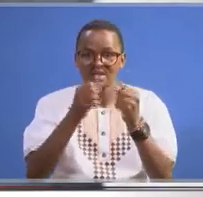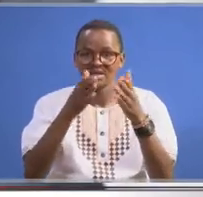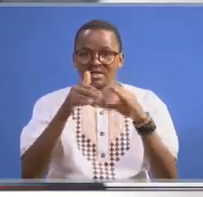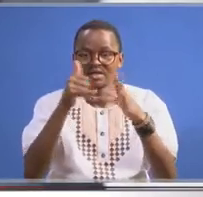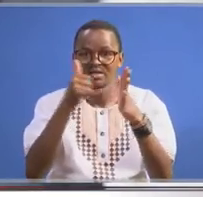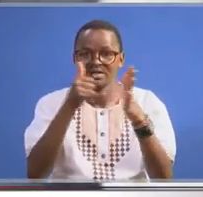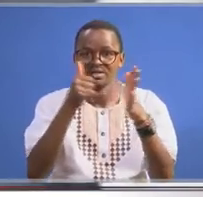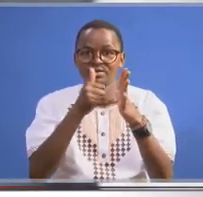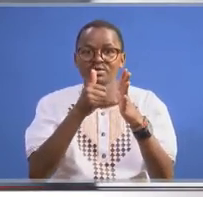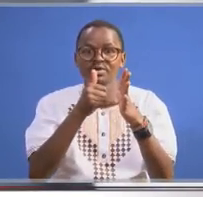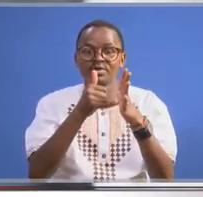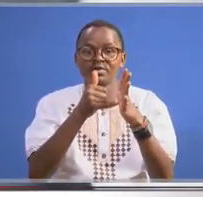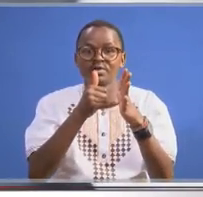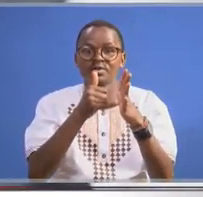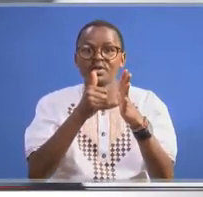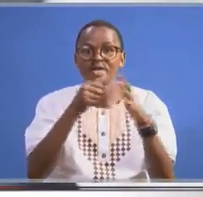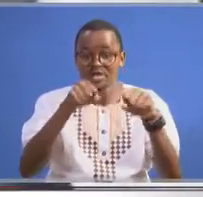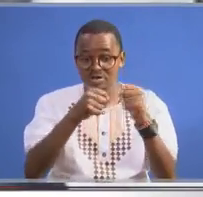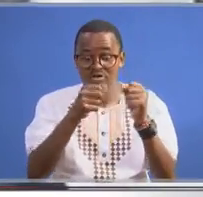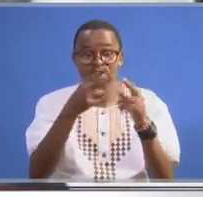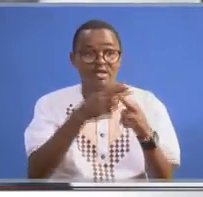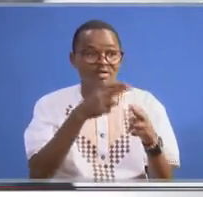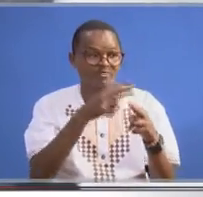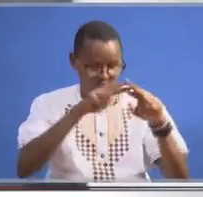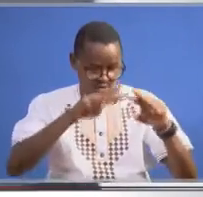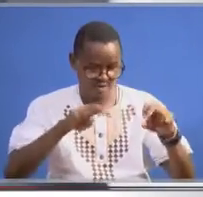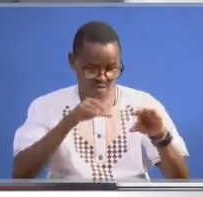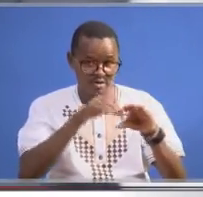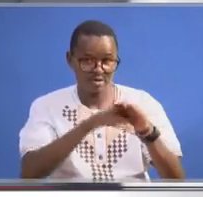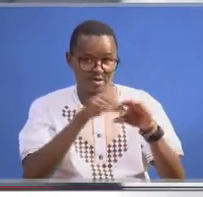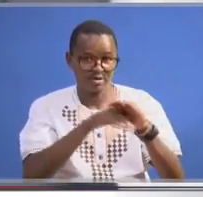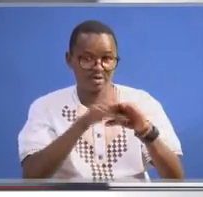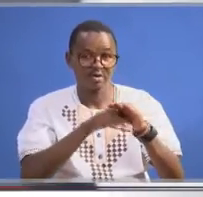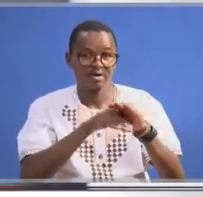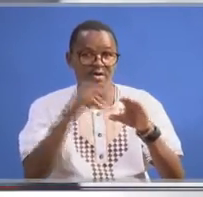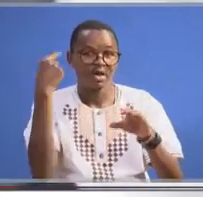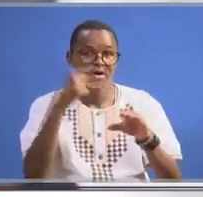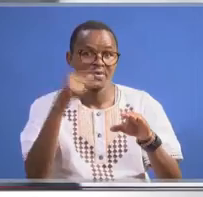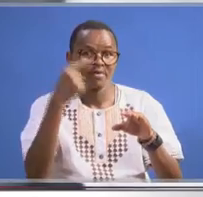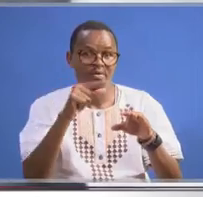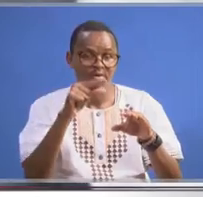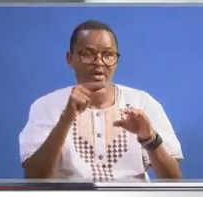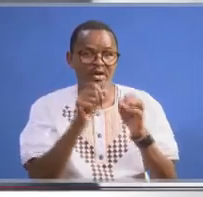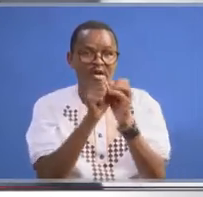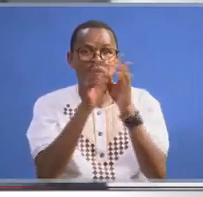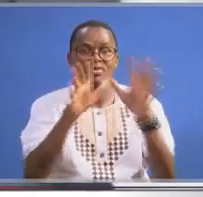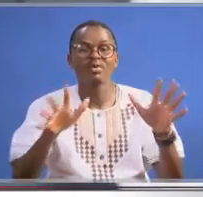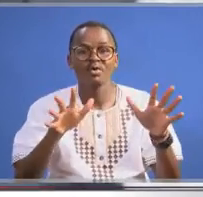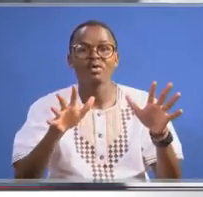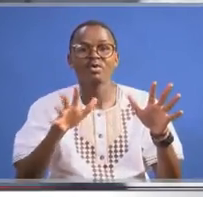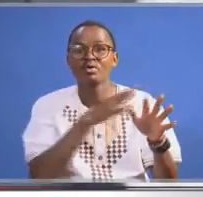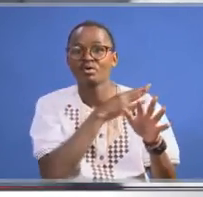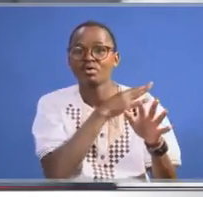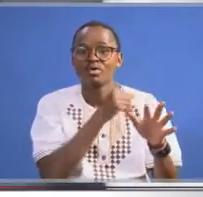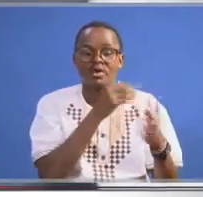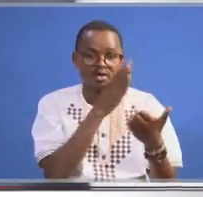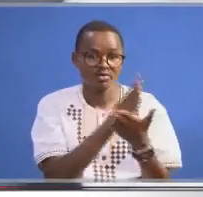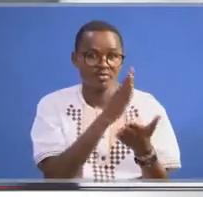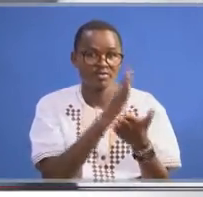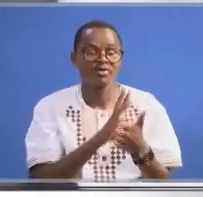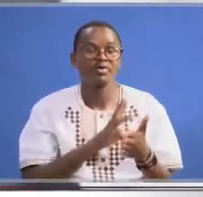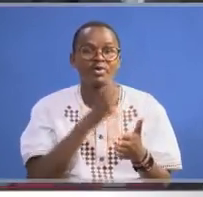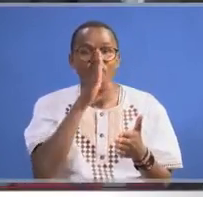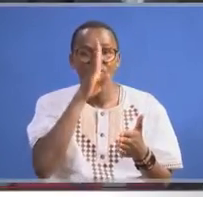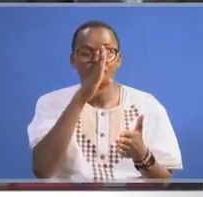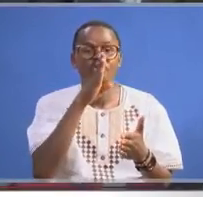including impersonating him. Raila say that investigations into the bogus gold will expose the culprits and the truth will